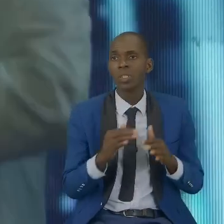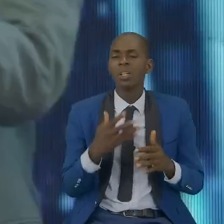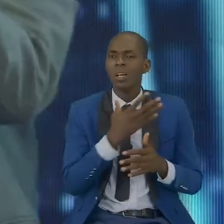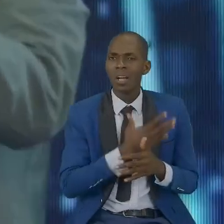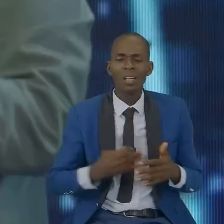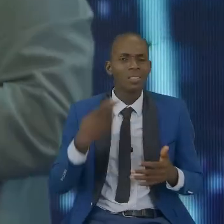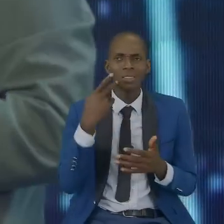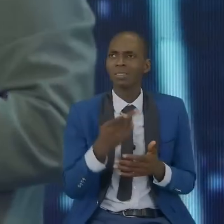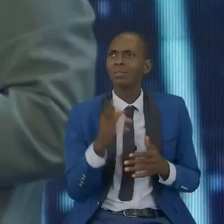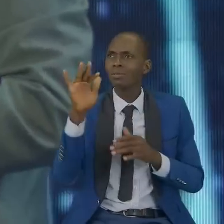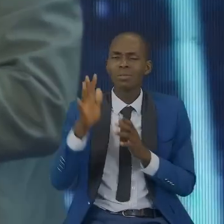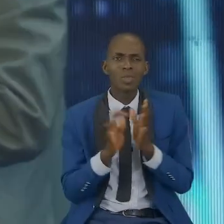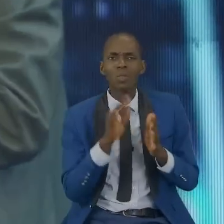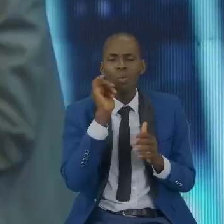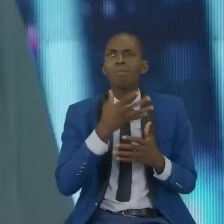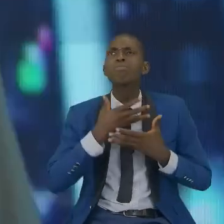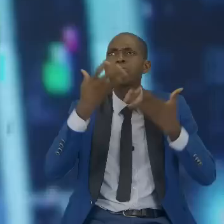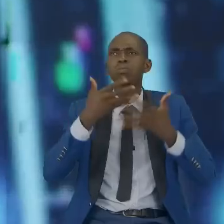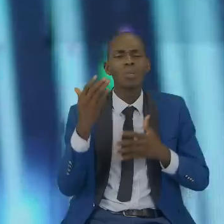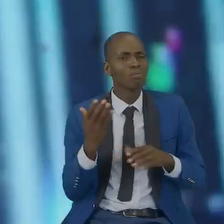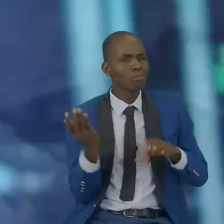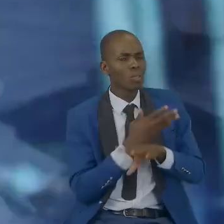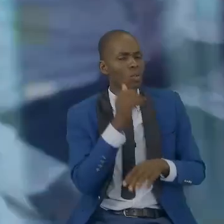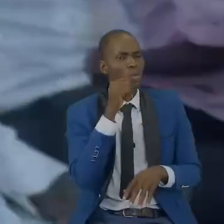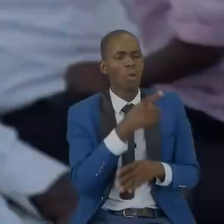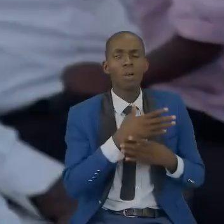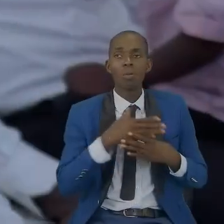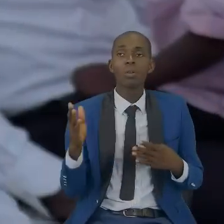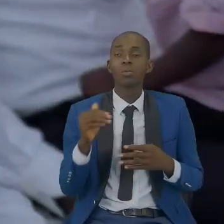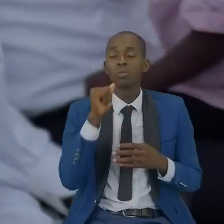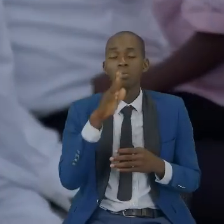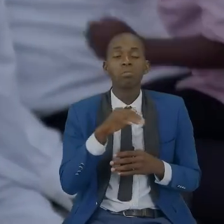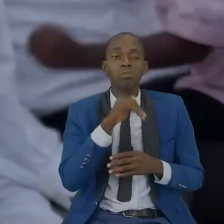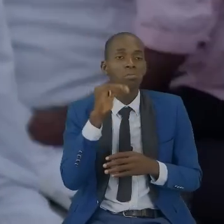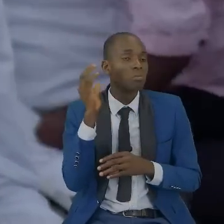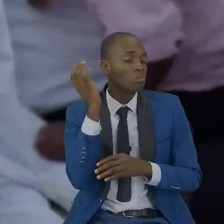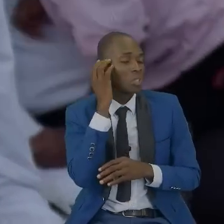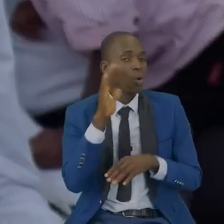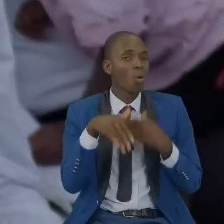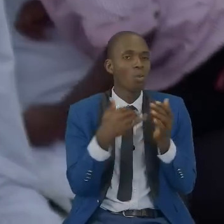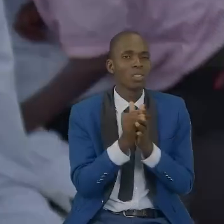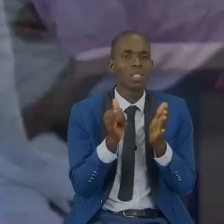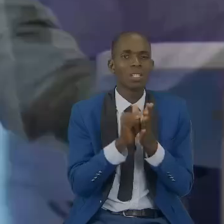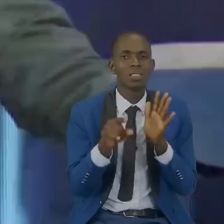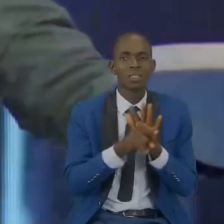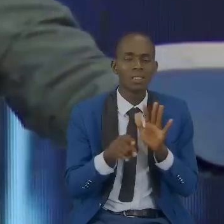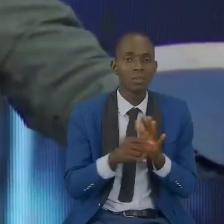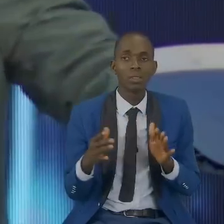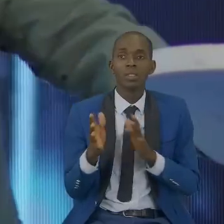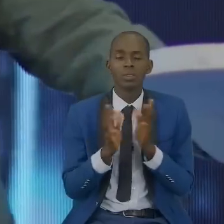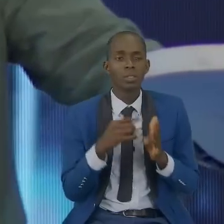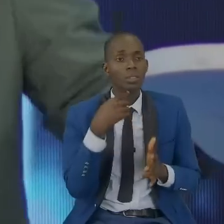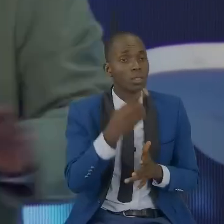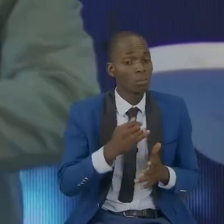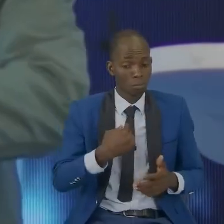woman. Send her away. Negative. I'm not sent but to the sheep of the house of Israel. Negative,